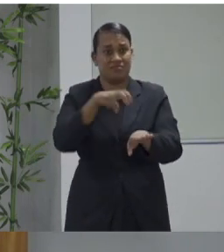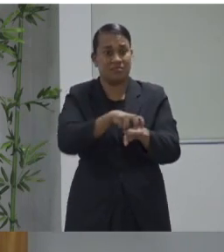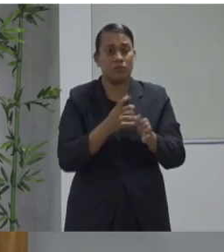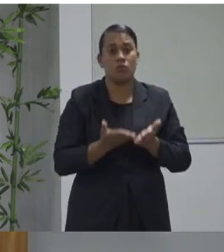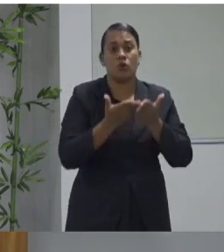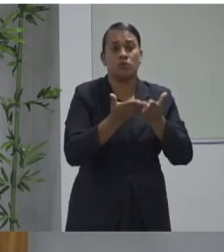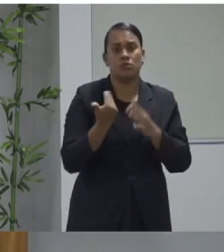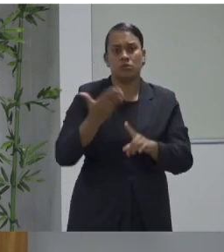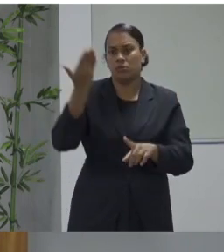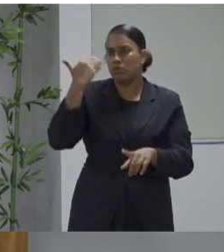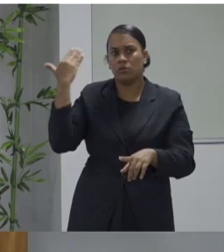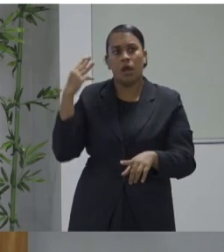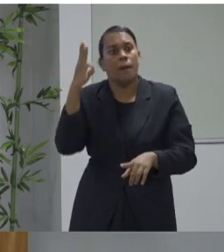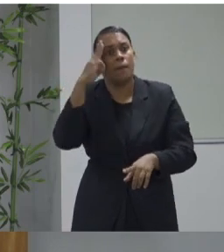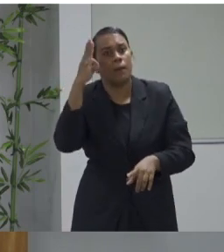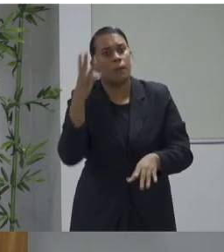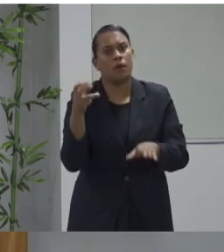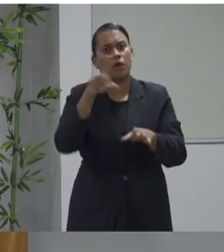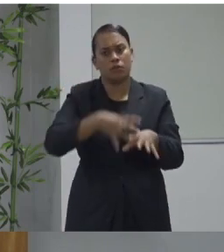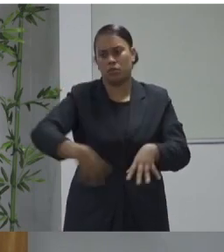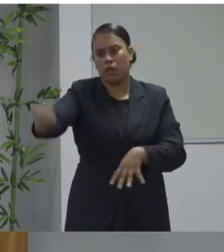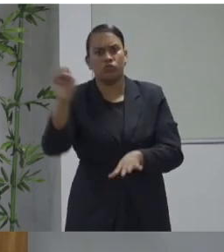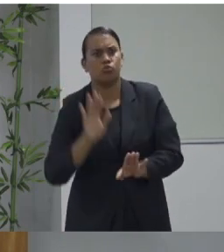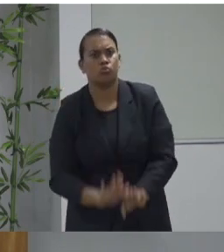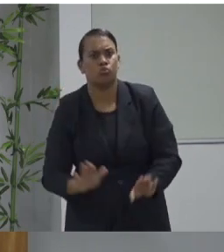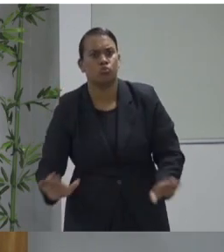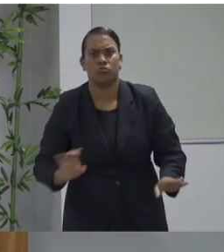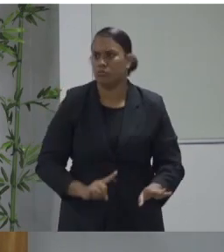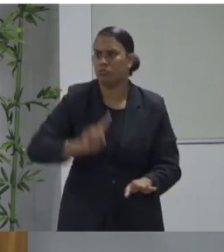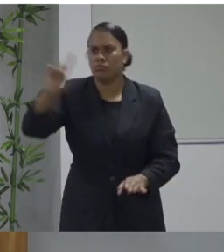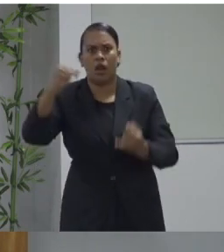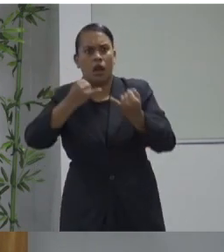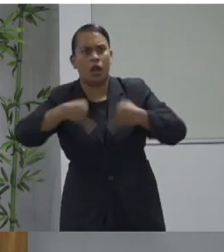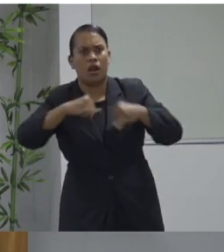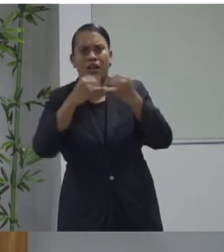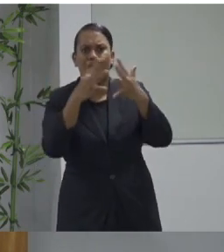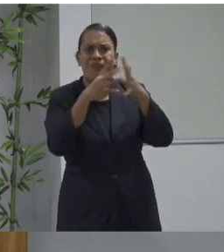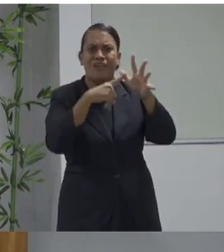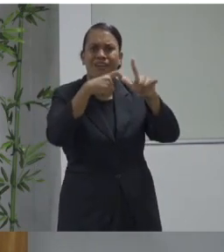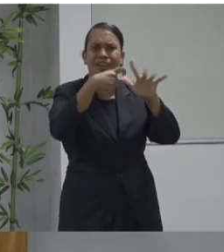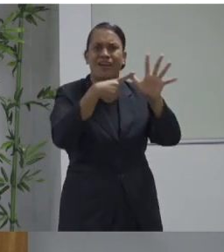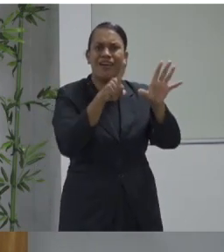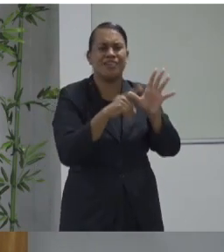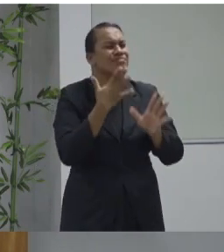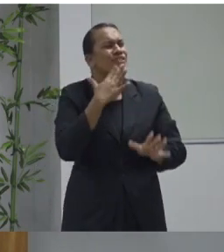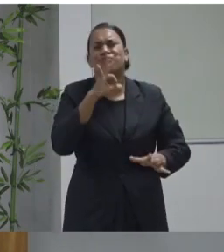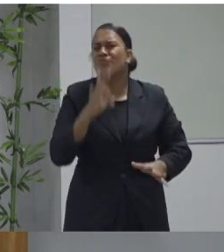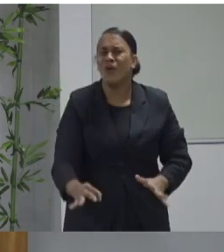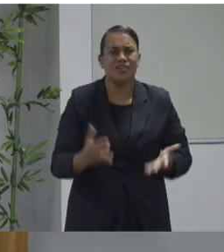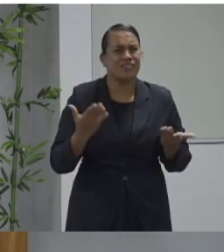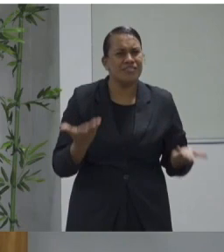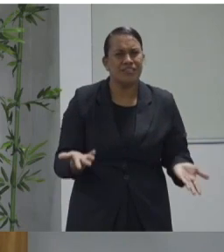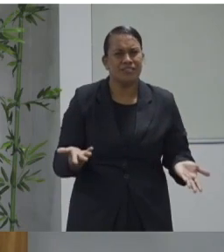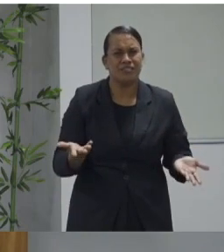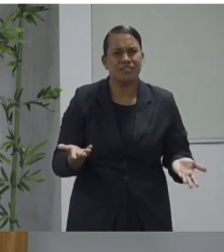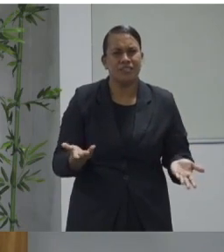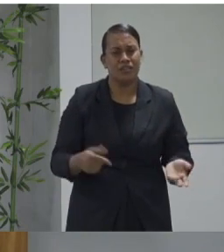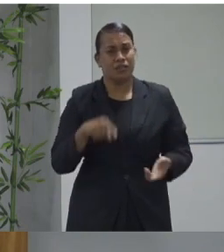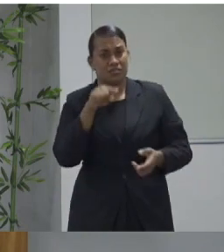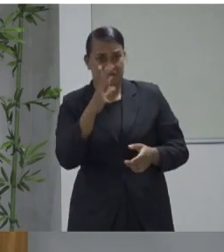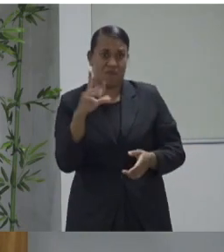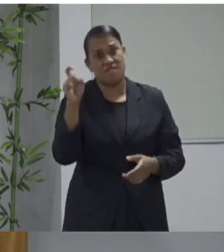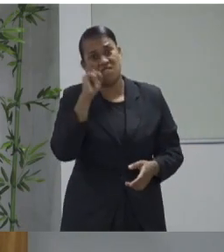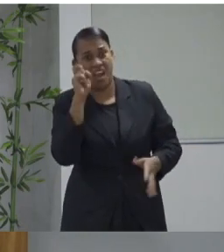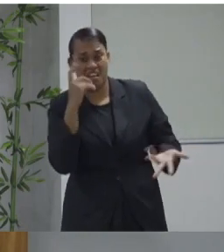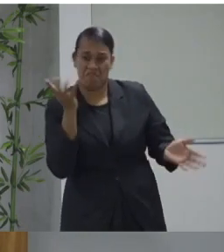boat, and went out of Ifereimi into an island. Please don't do those type of things. Don't do it. It may be fun, it